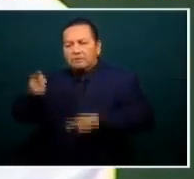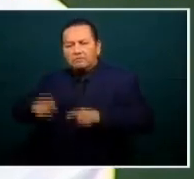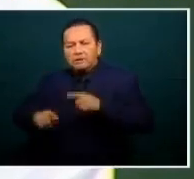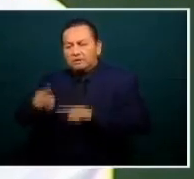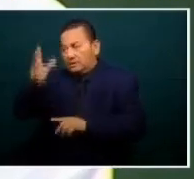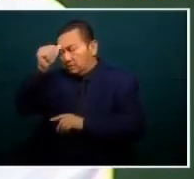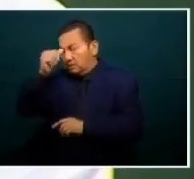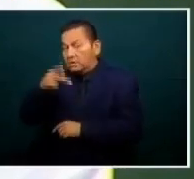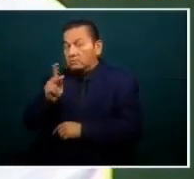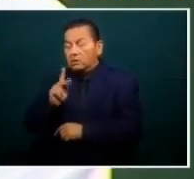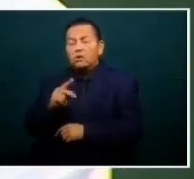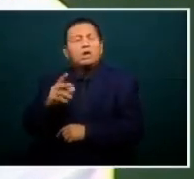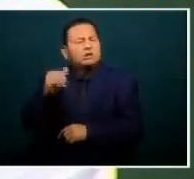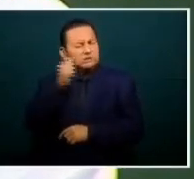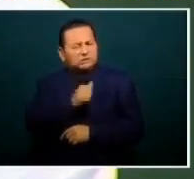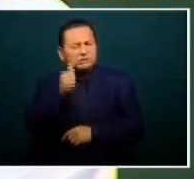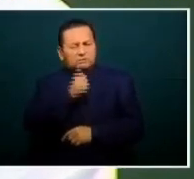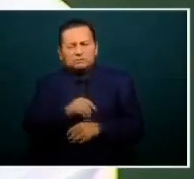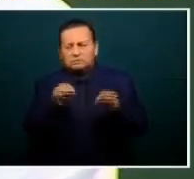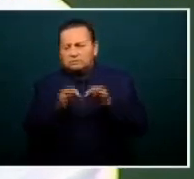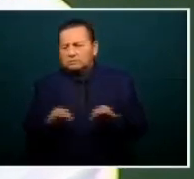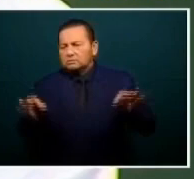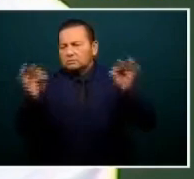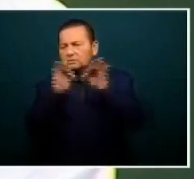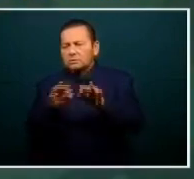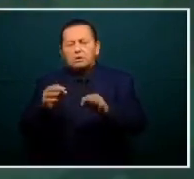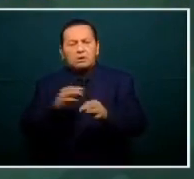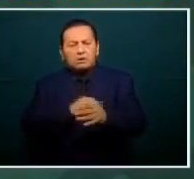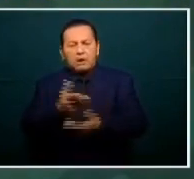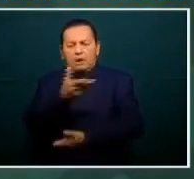measures in their territory. However,